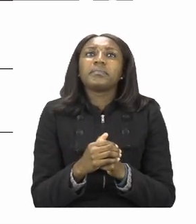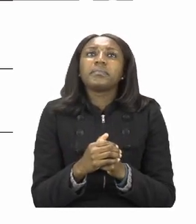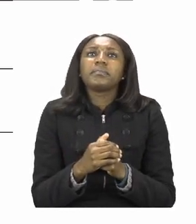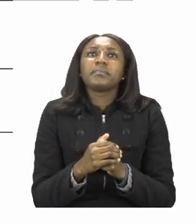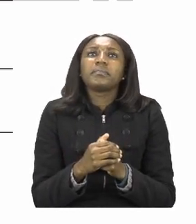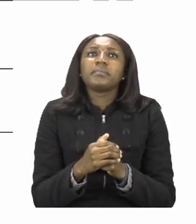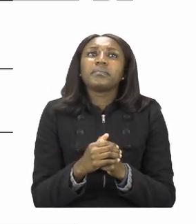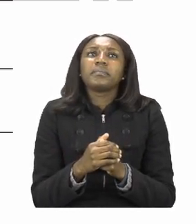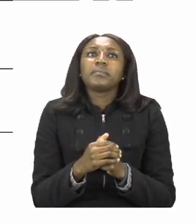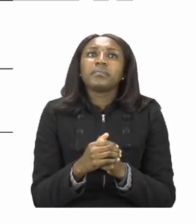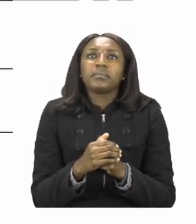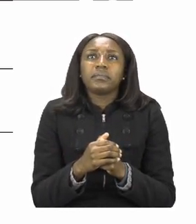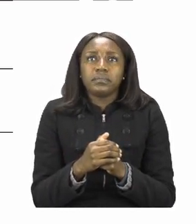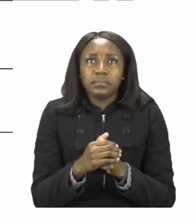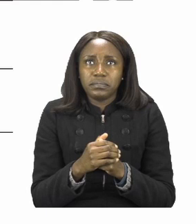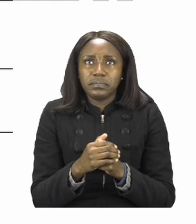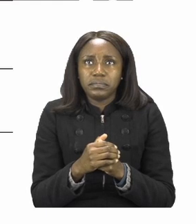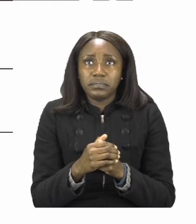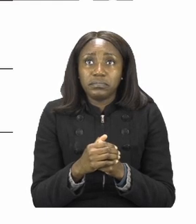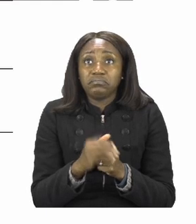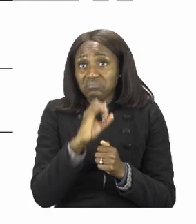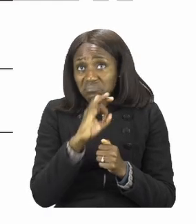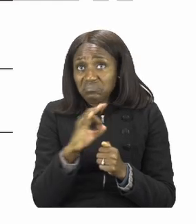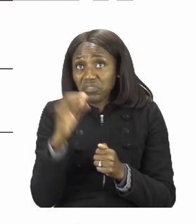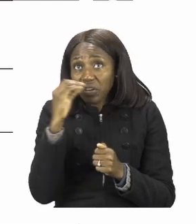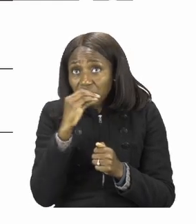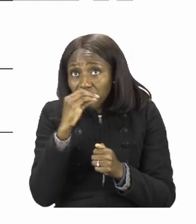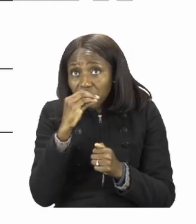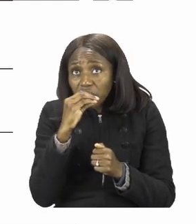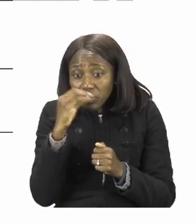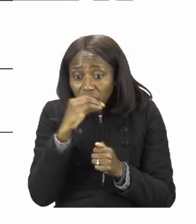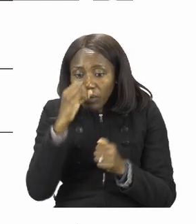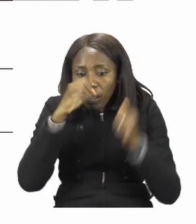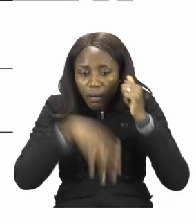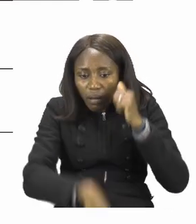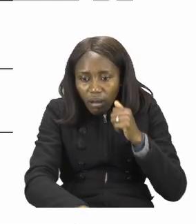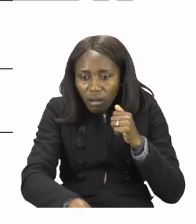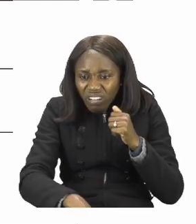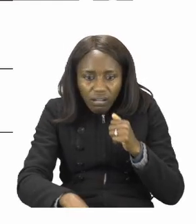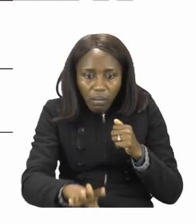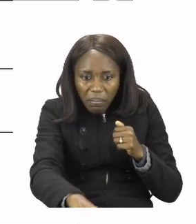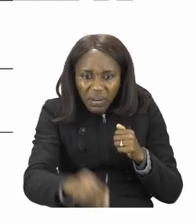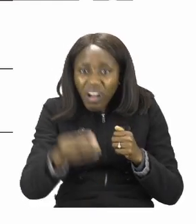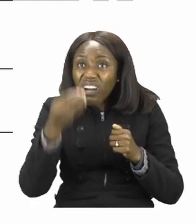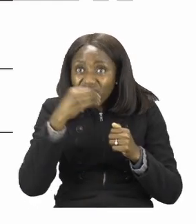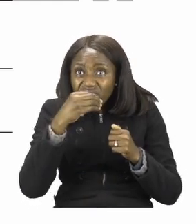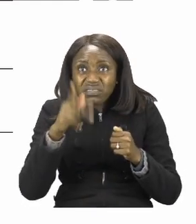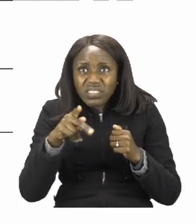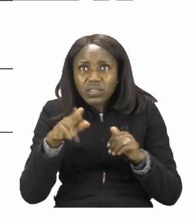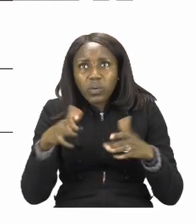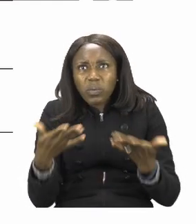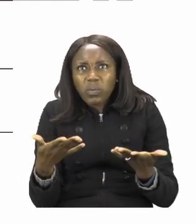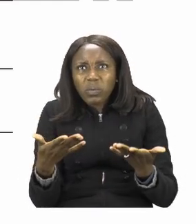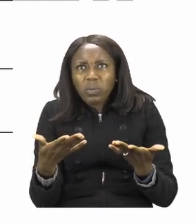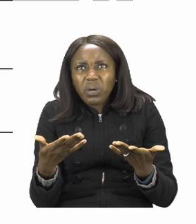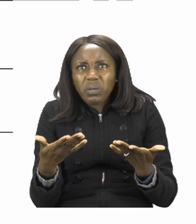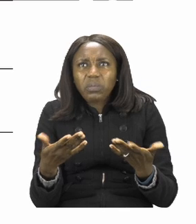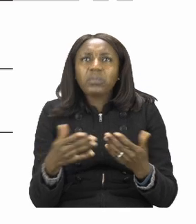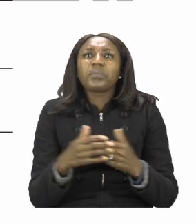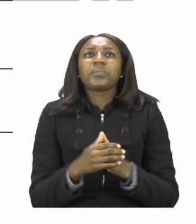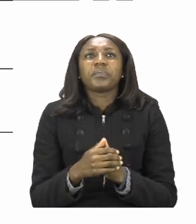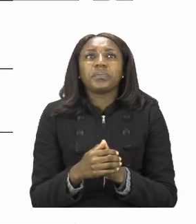What do you do with food that has fallen on the floor?